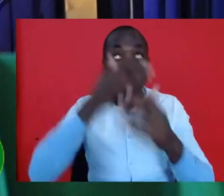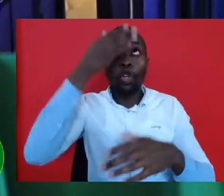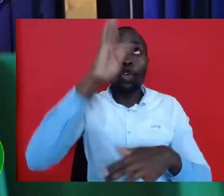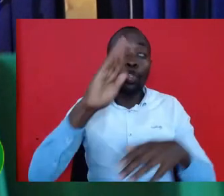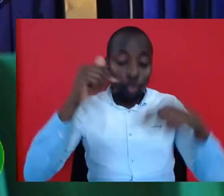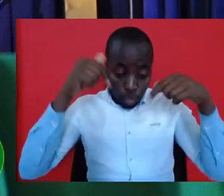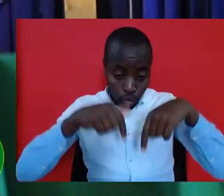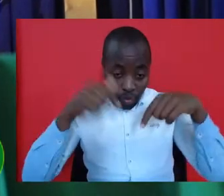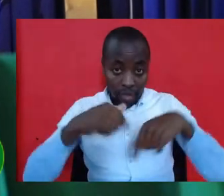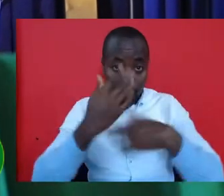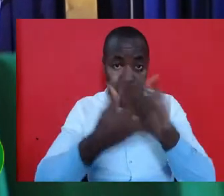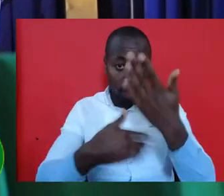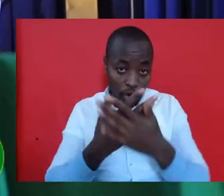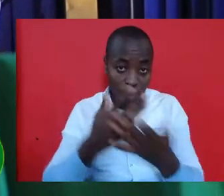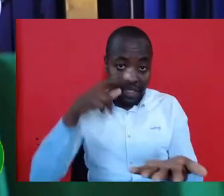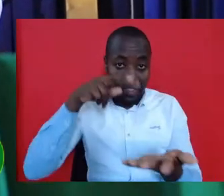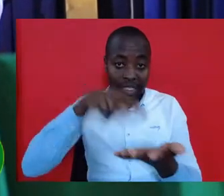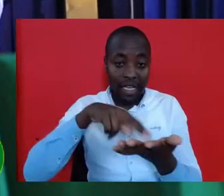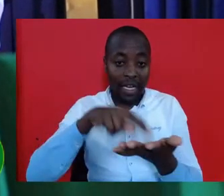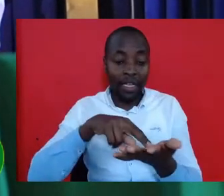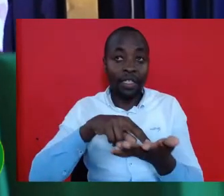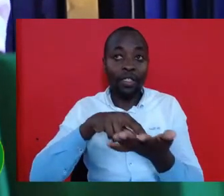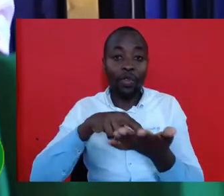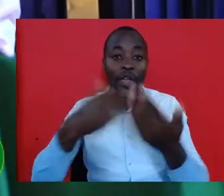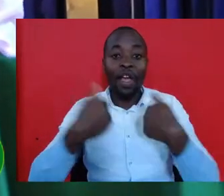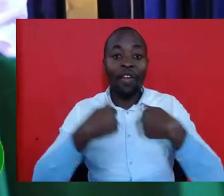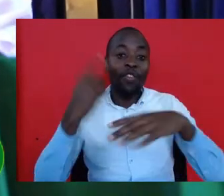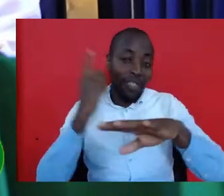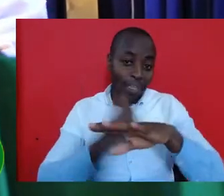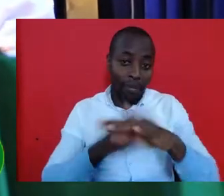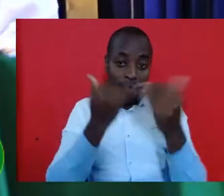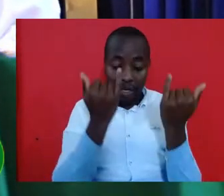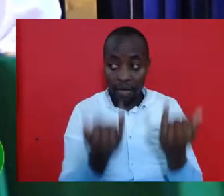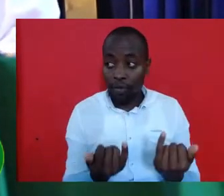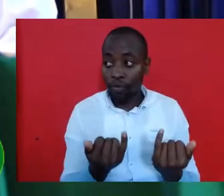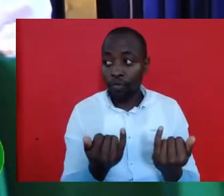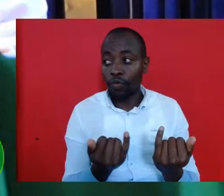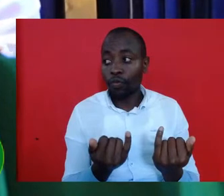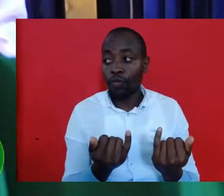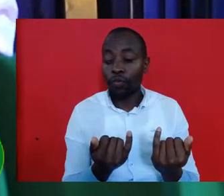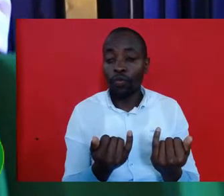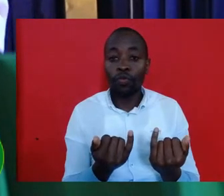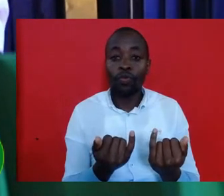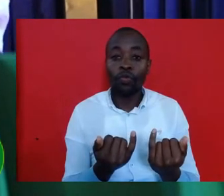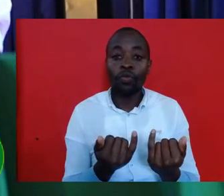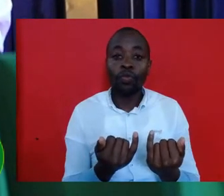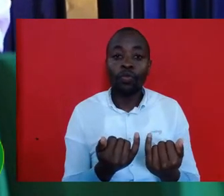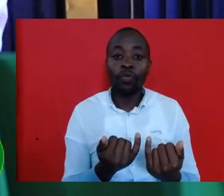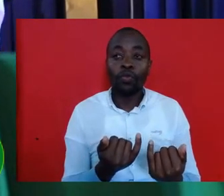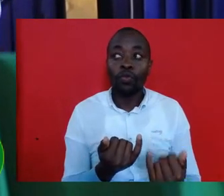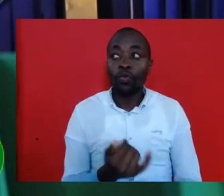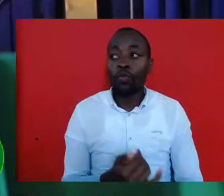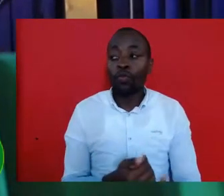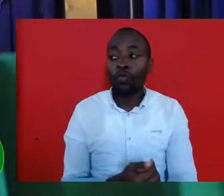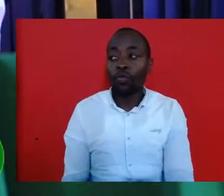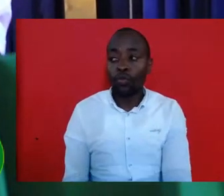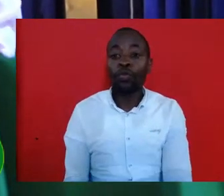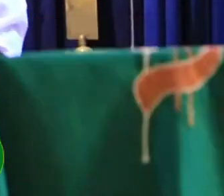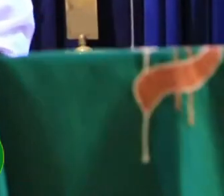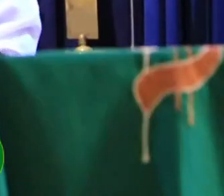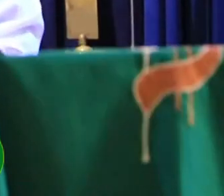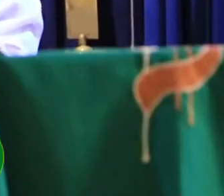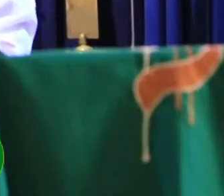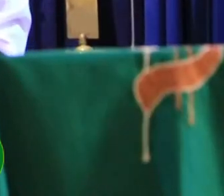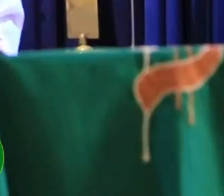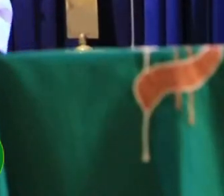we rise up as we take this moment for worship. Reverend William, you can join the team and you shall